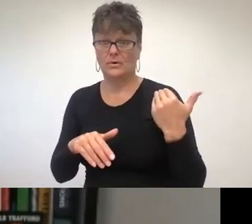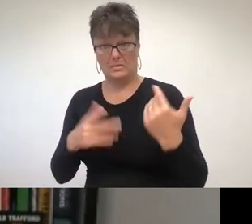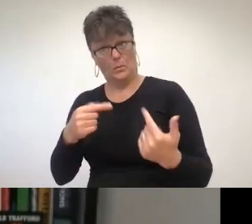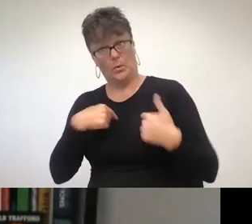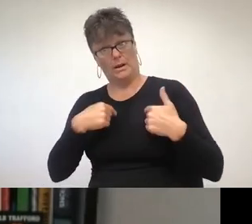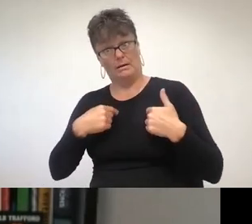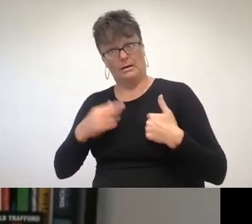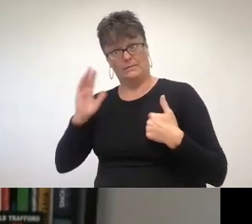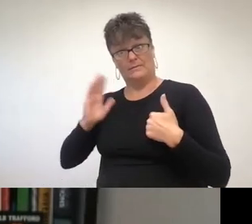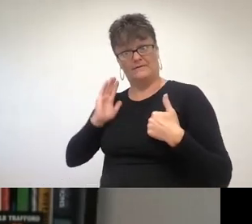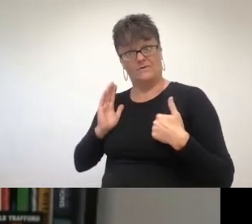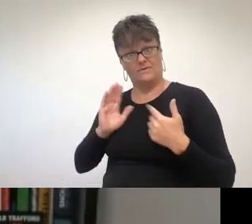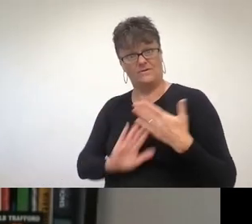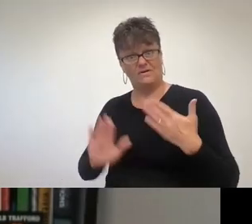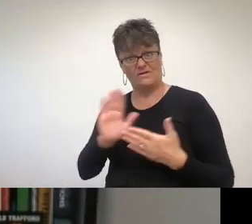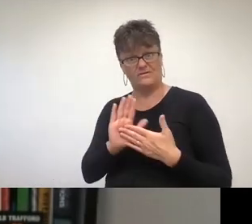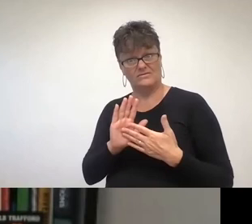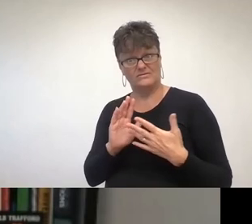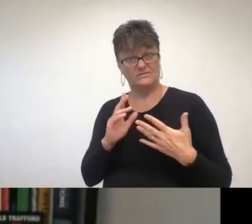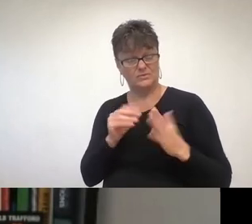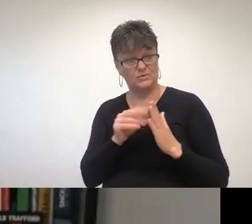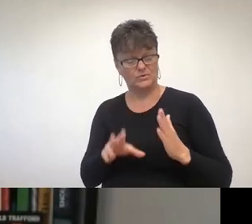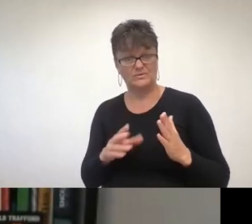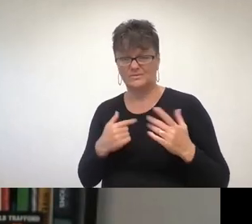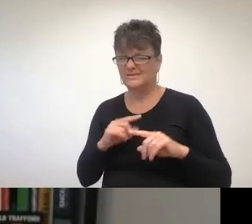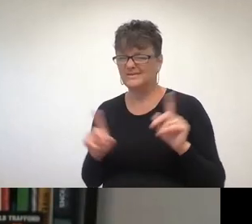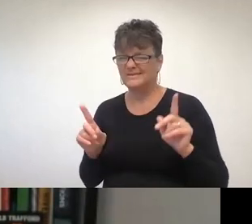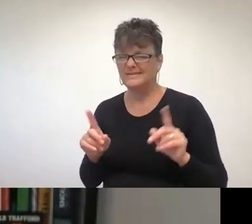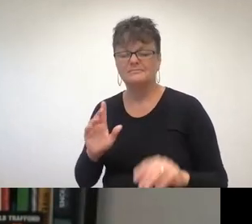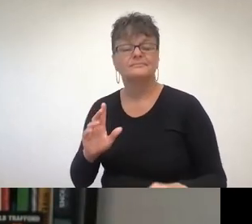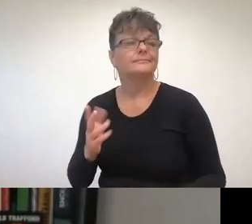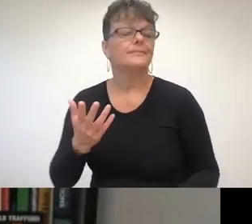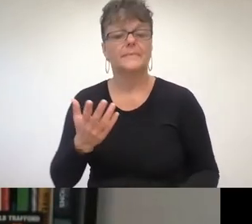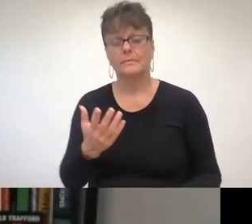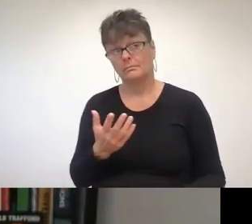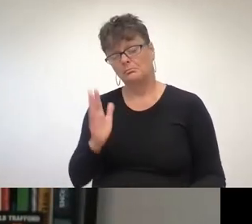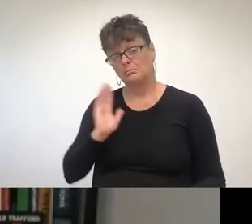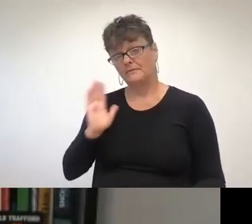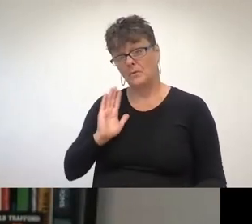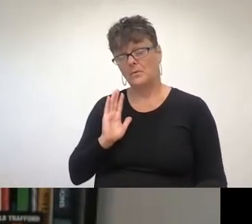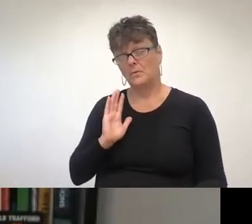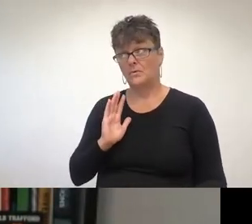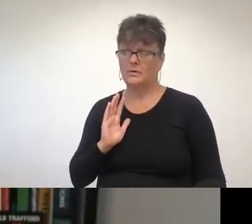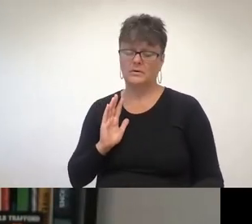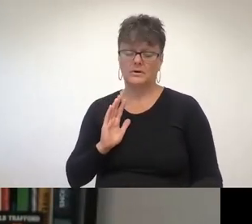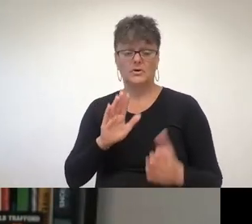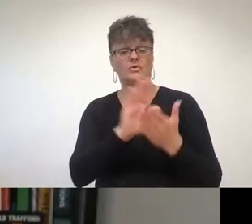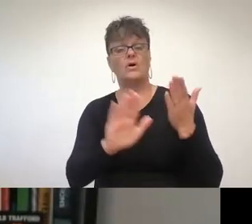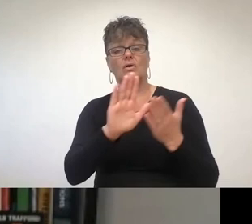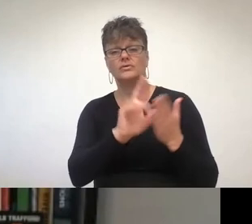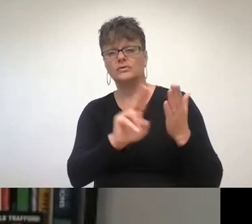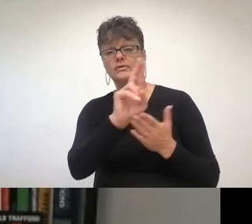Colleges at that time were more traditionally characterized by students who could afford and who had the luxury and the privilege of being full-time